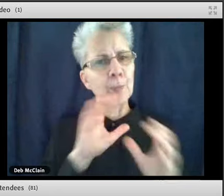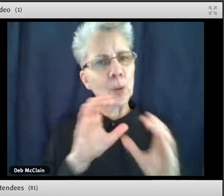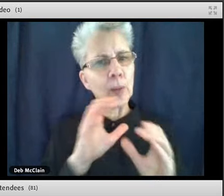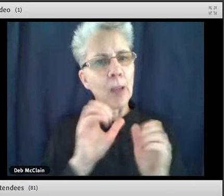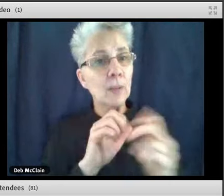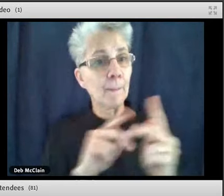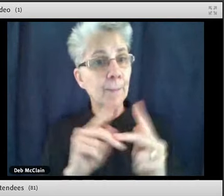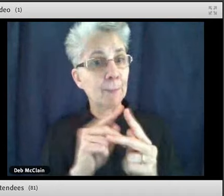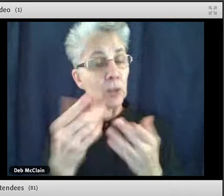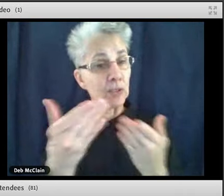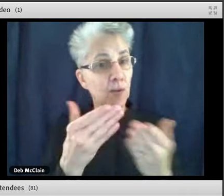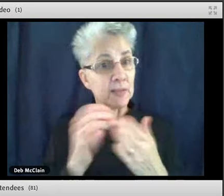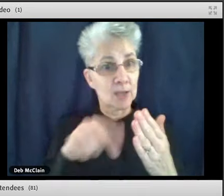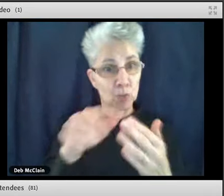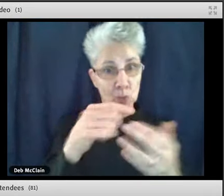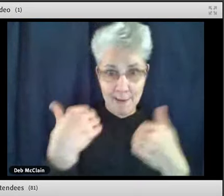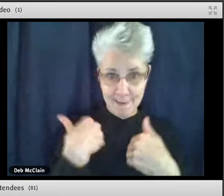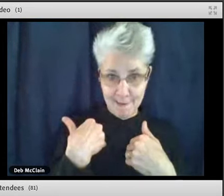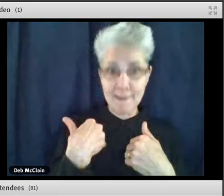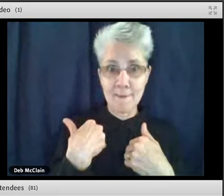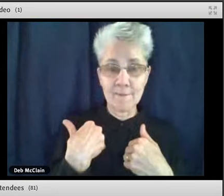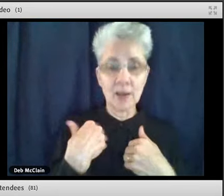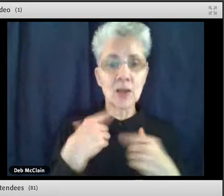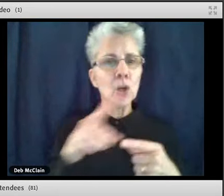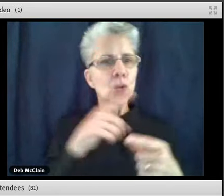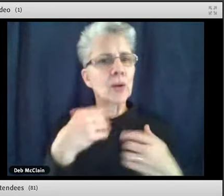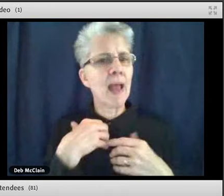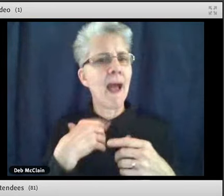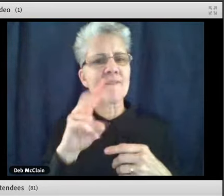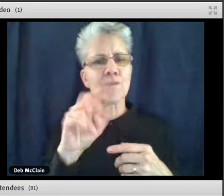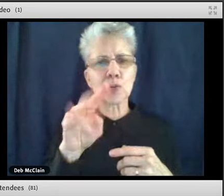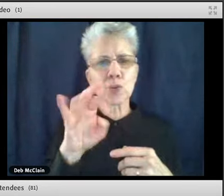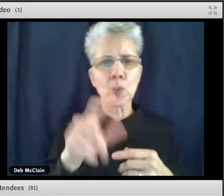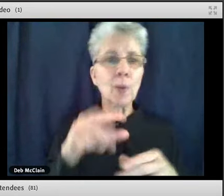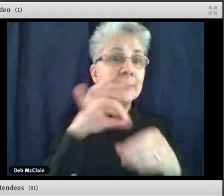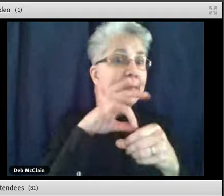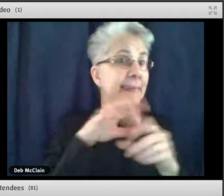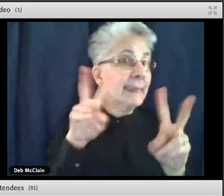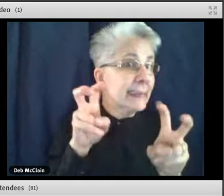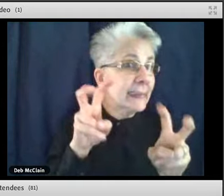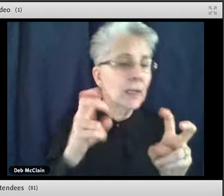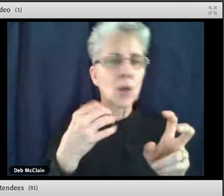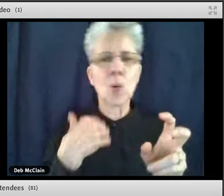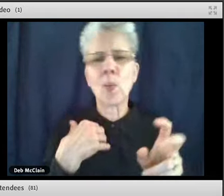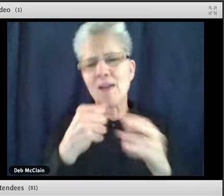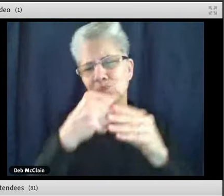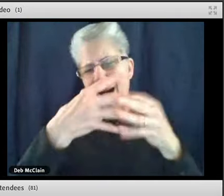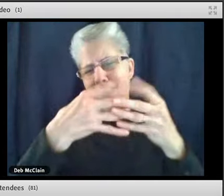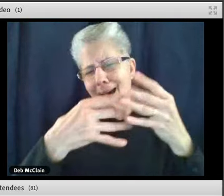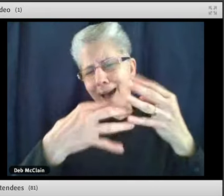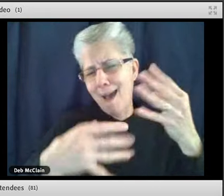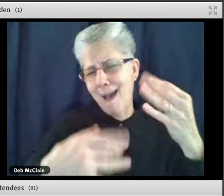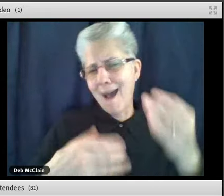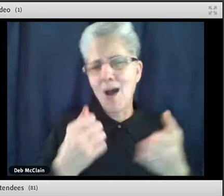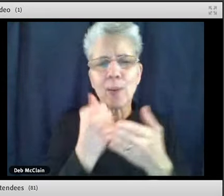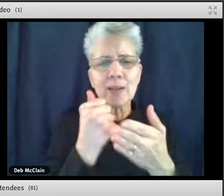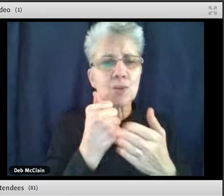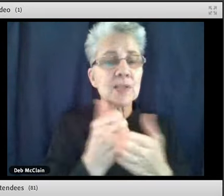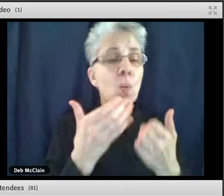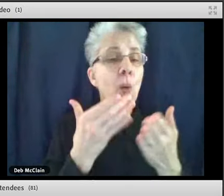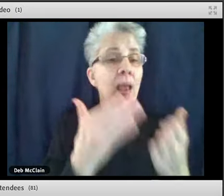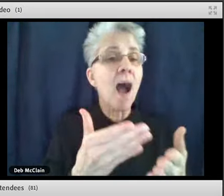leave, but these are 3 libraries in Florida that I think have done a fantastic job of saying, hey, we're still here. And I think it's great to